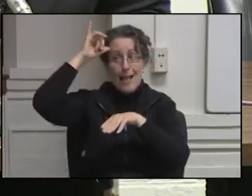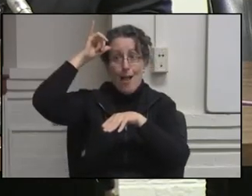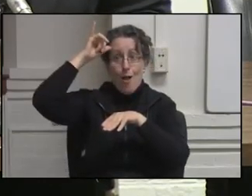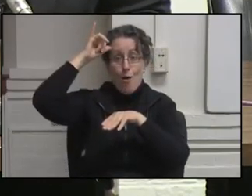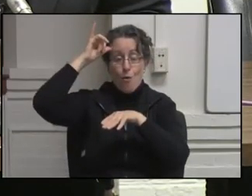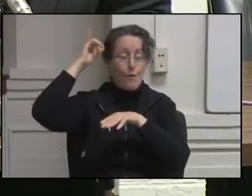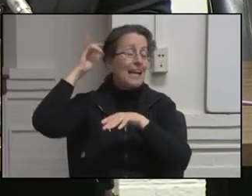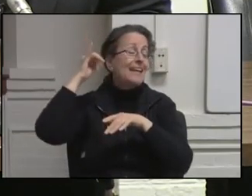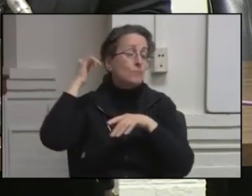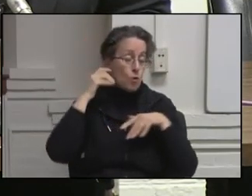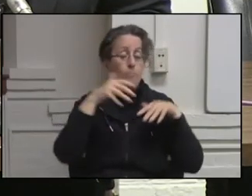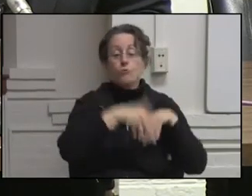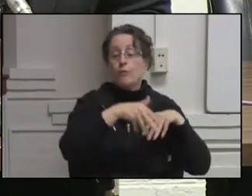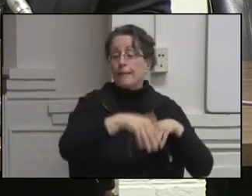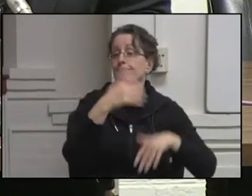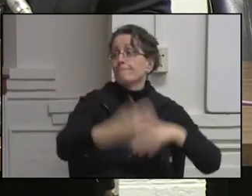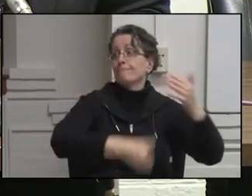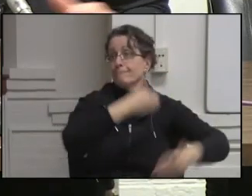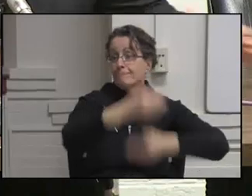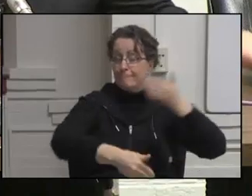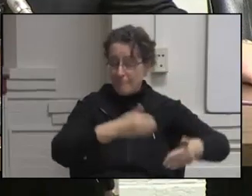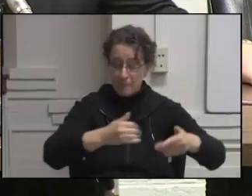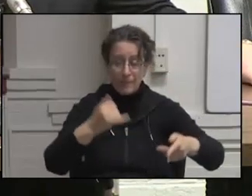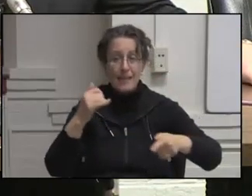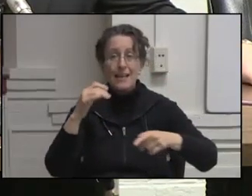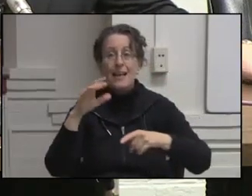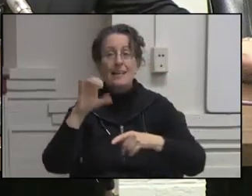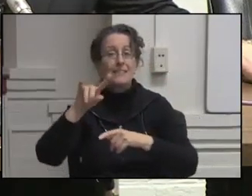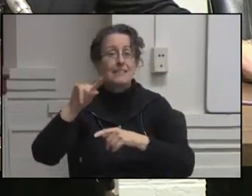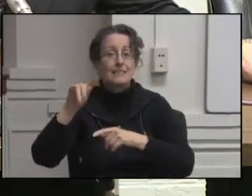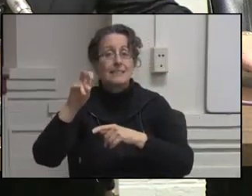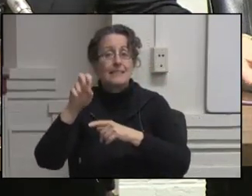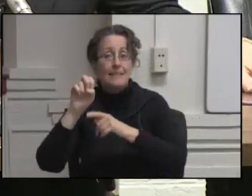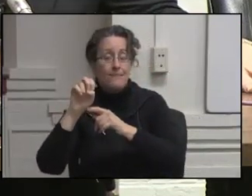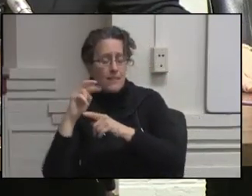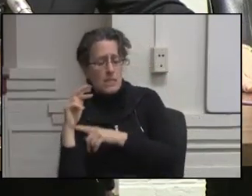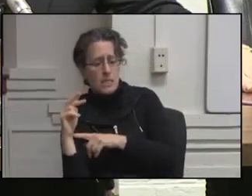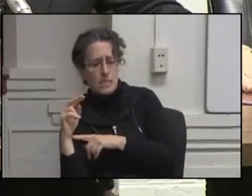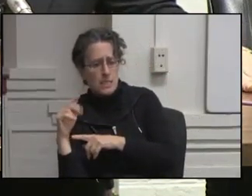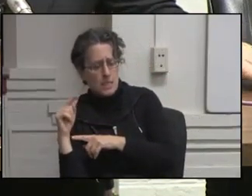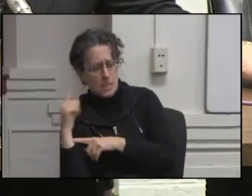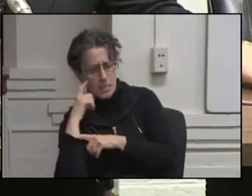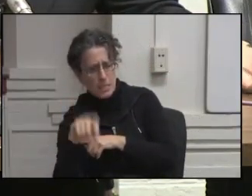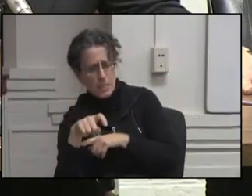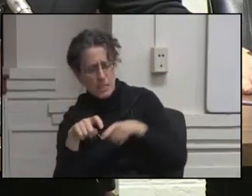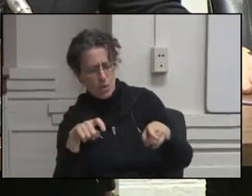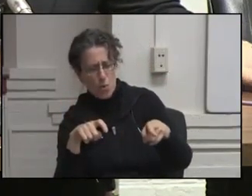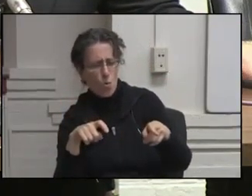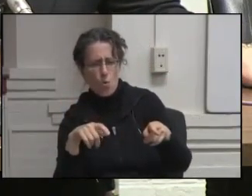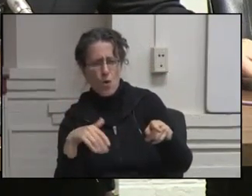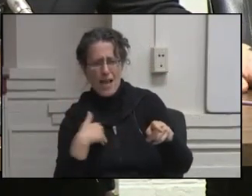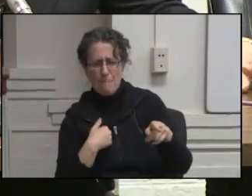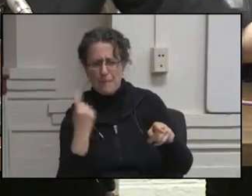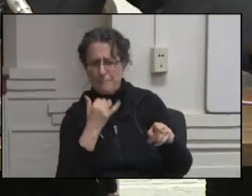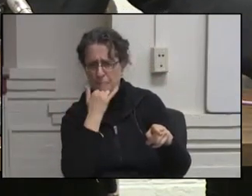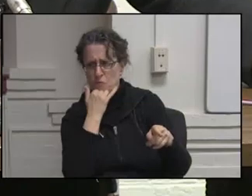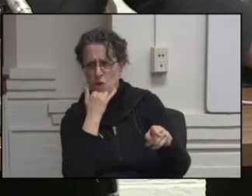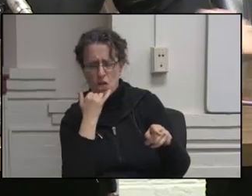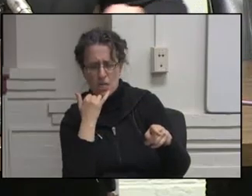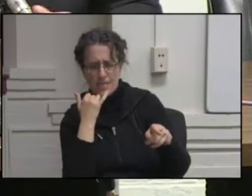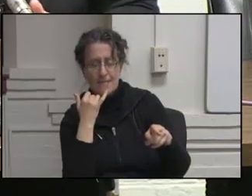an animal is unable to participate, they will stop and